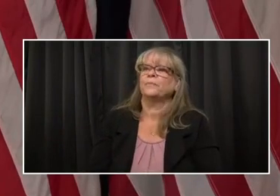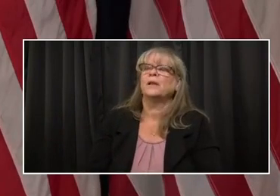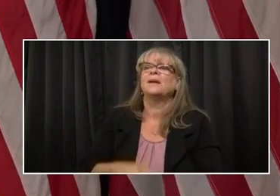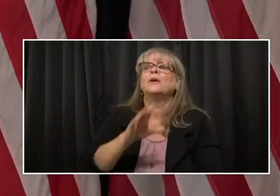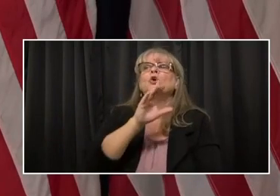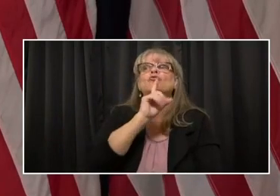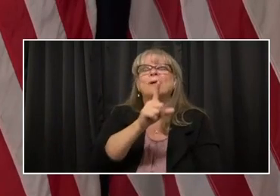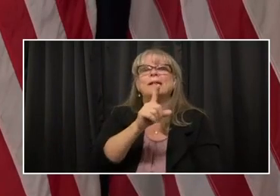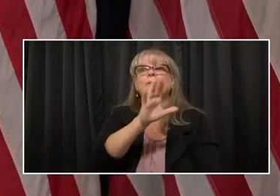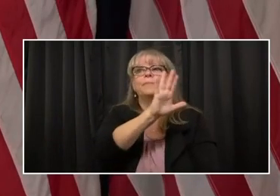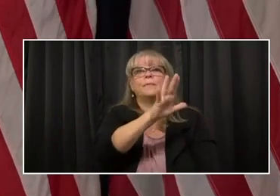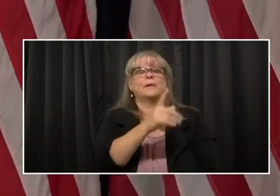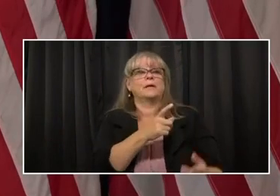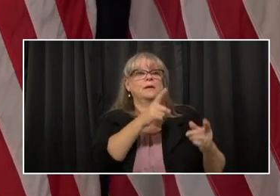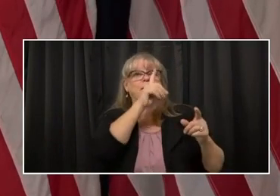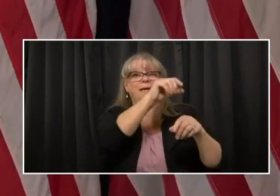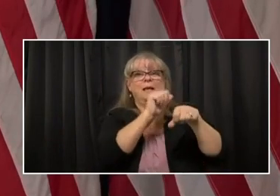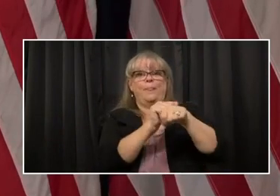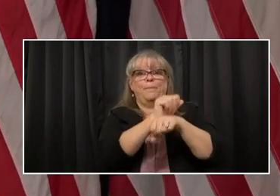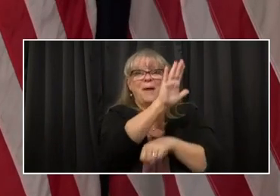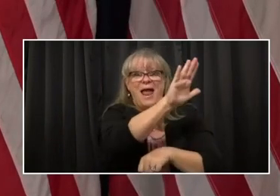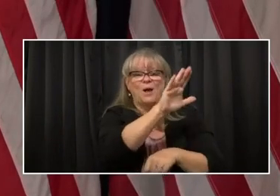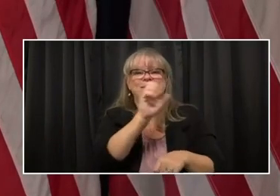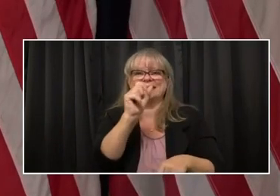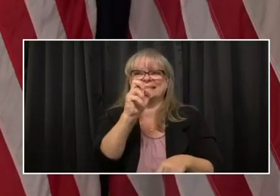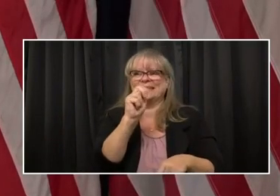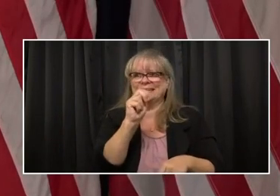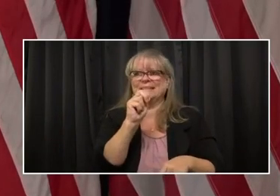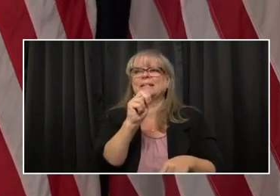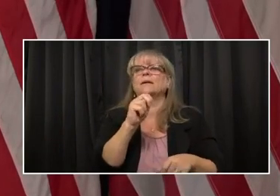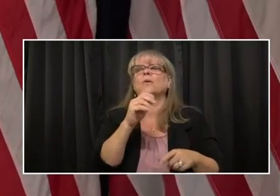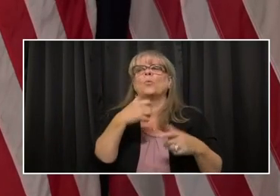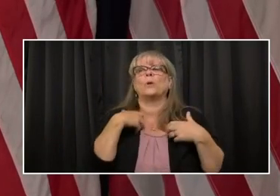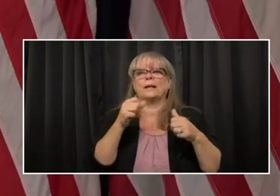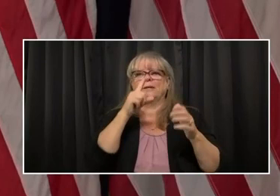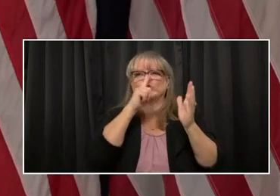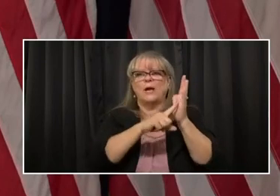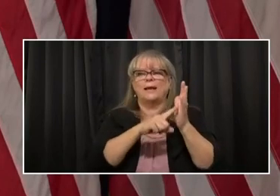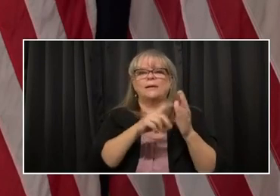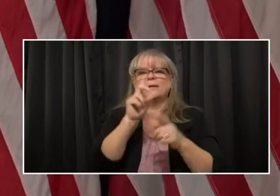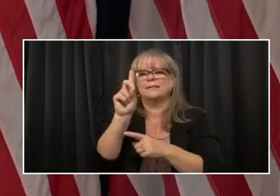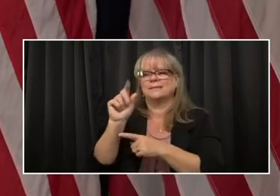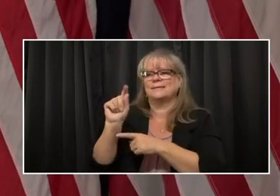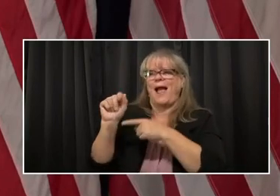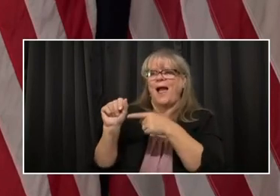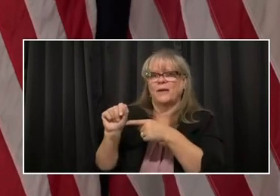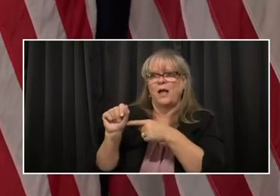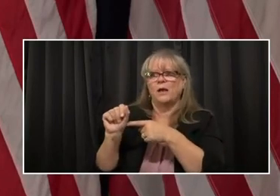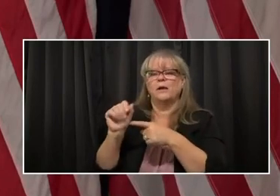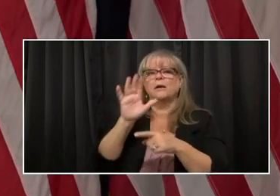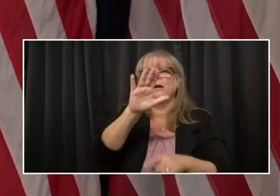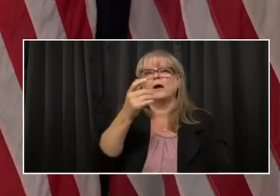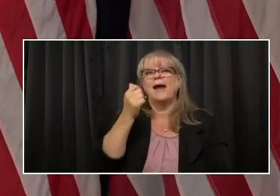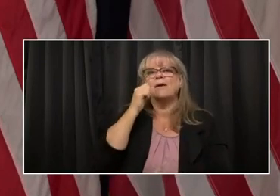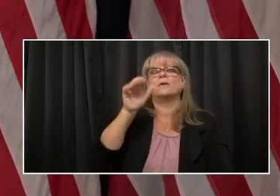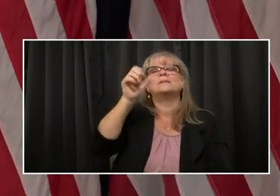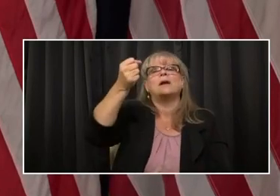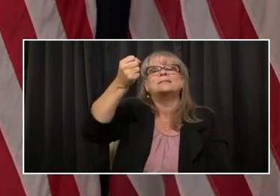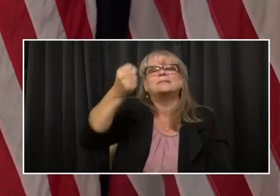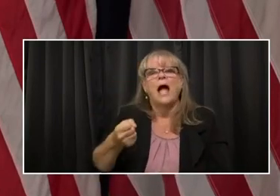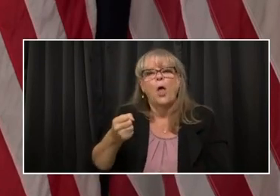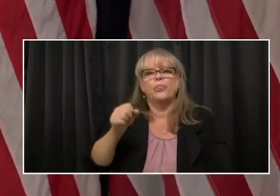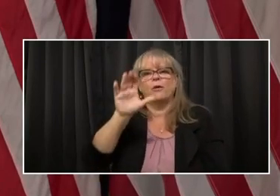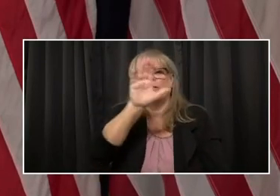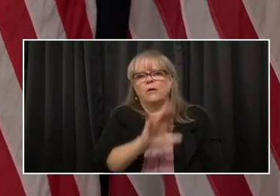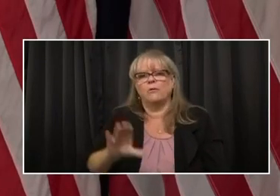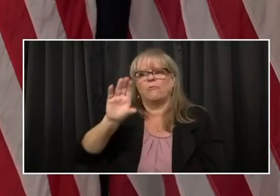are looking at the data from the southern hemisphere and steps that have been taken in countries that have been experiencing winter while we